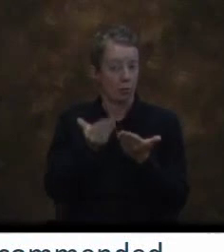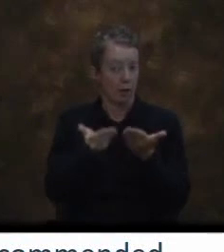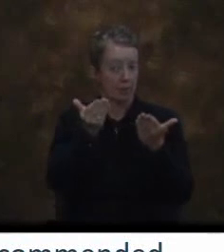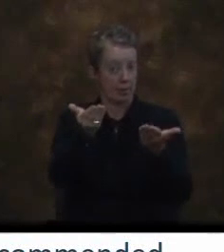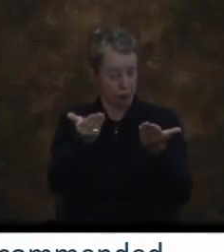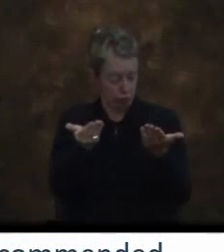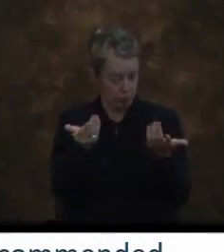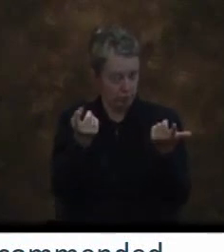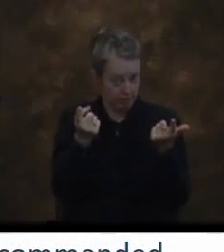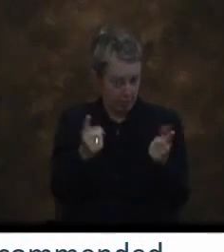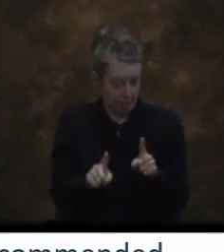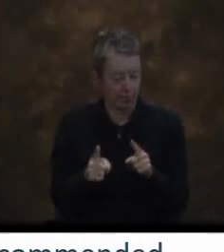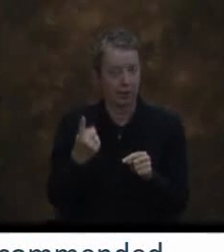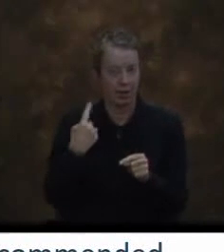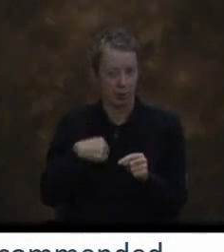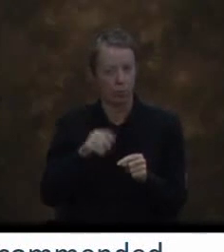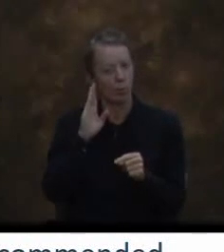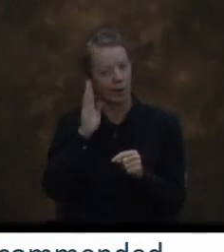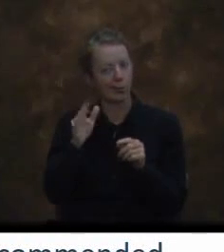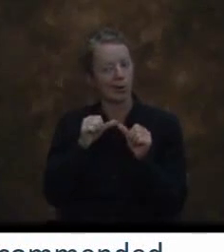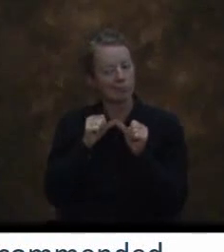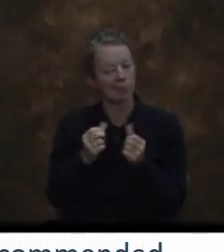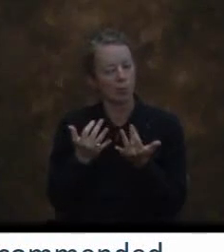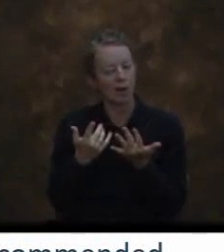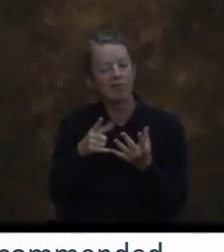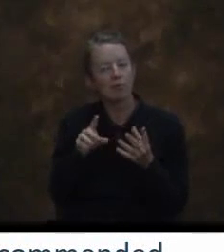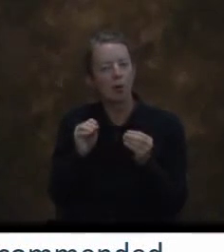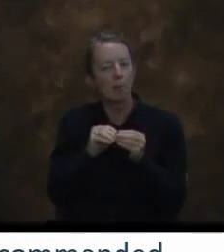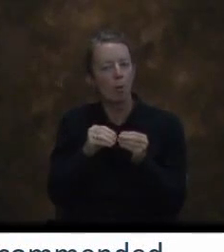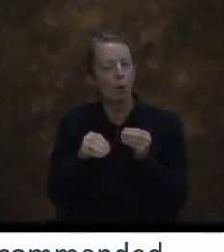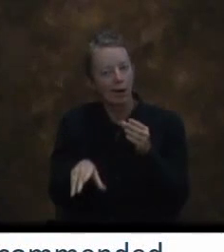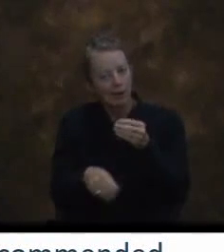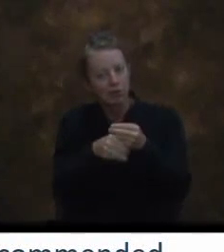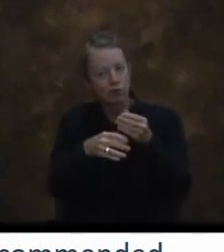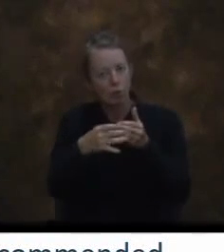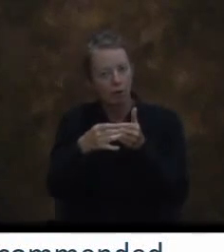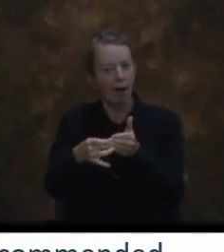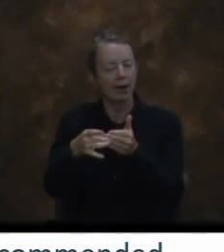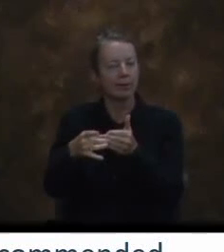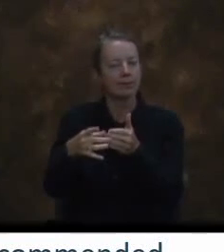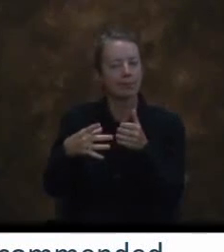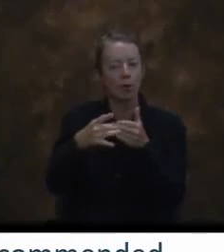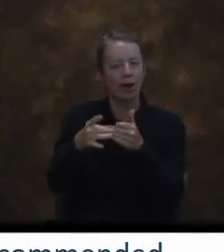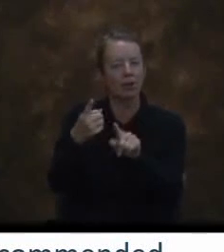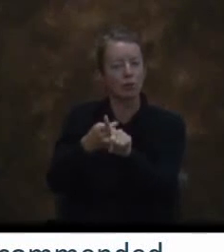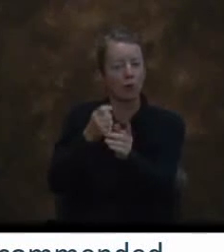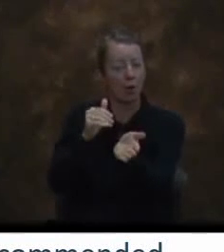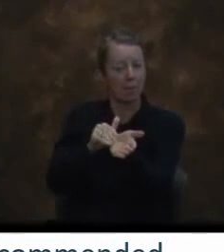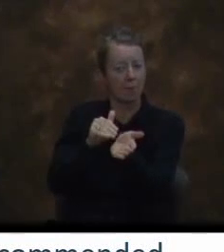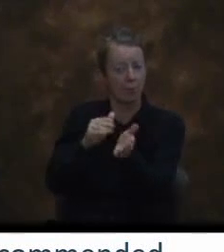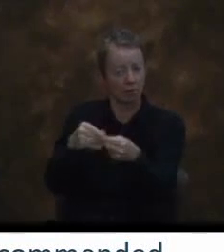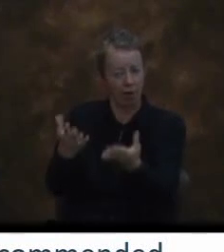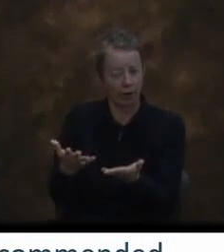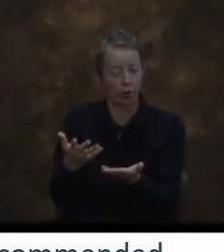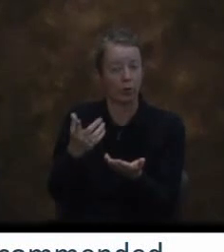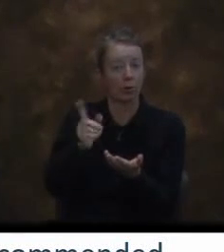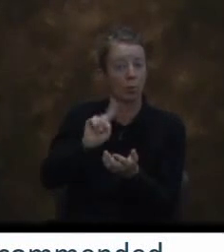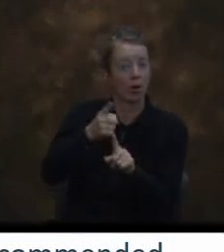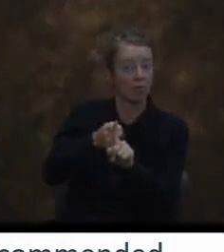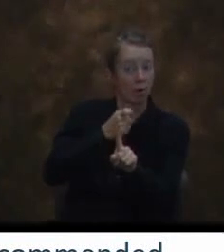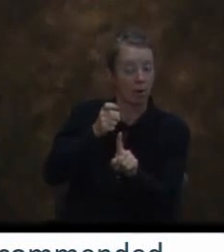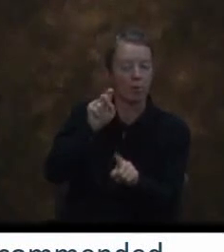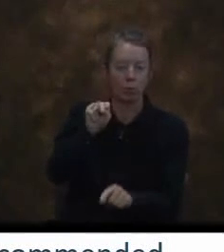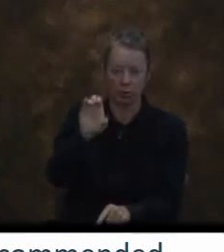be waiting for any additional guidance and provider guidance that would come down from the North Carolina Department of Health and